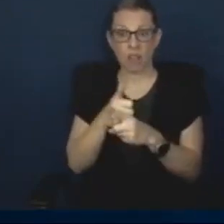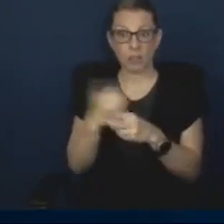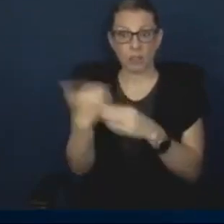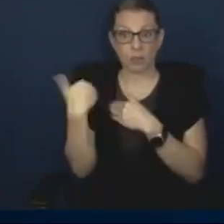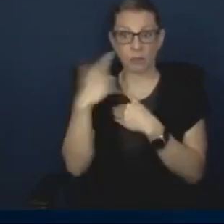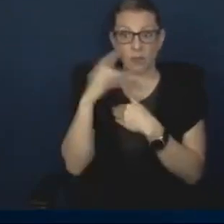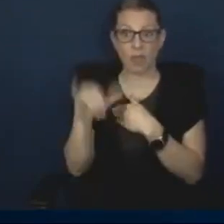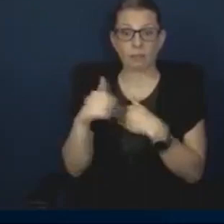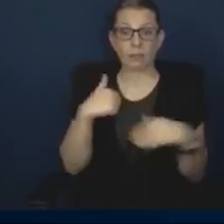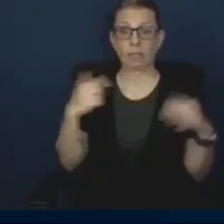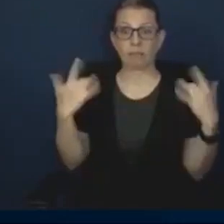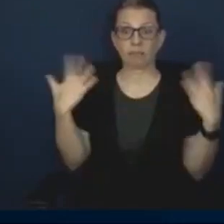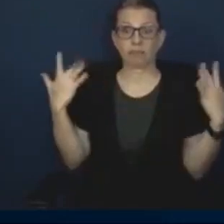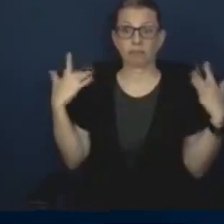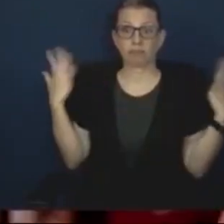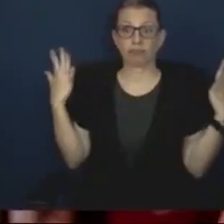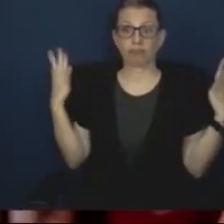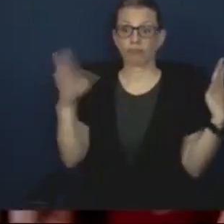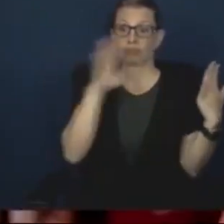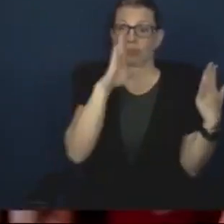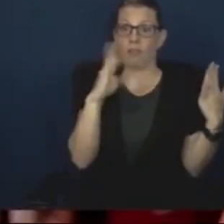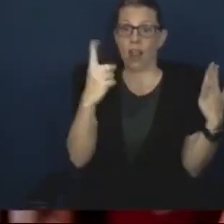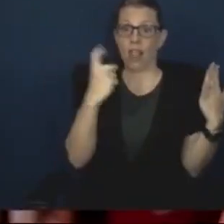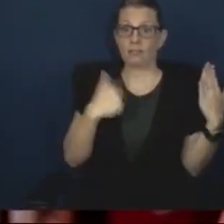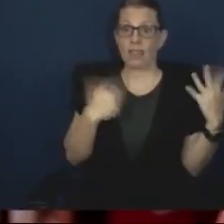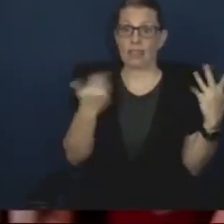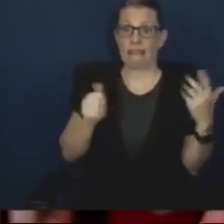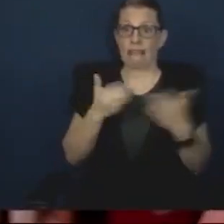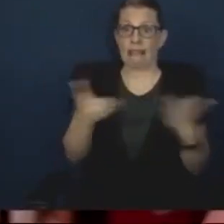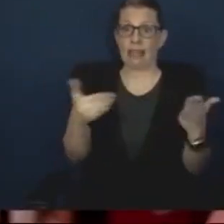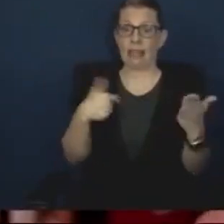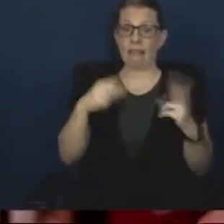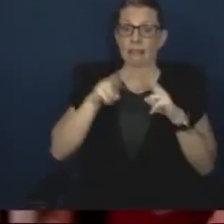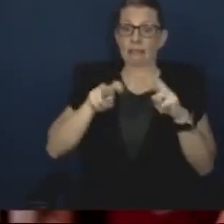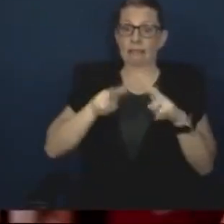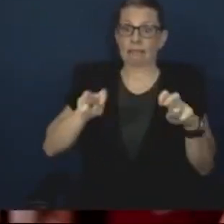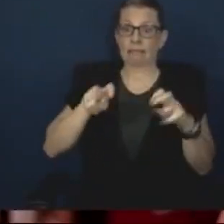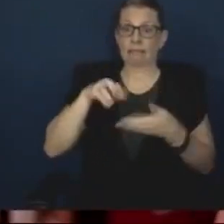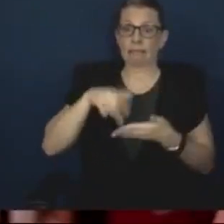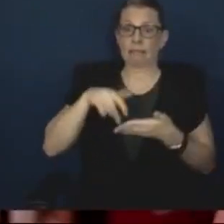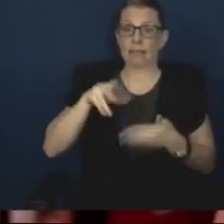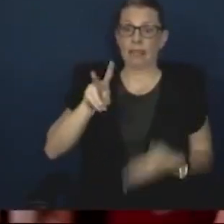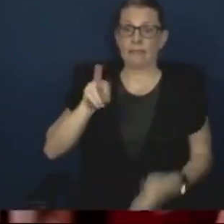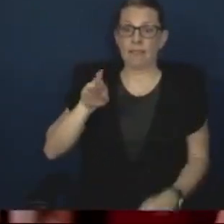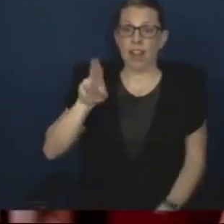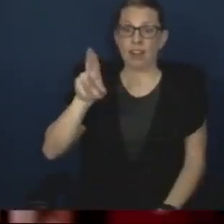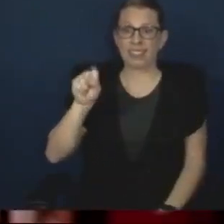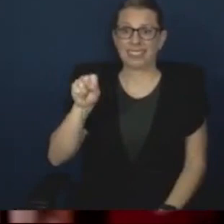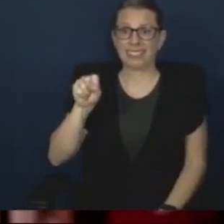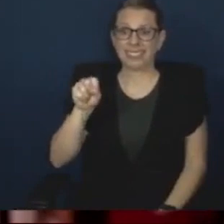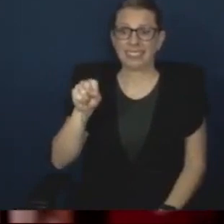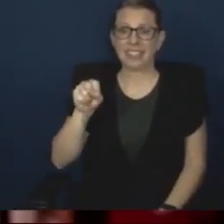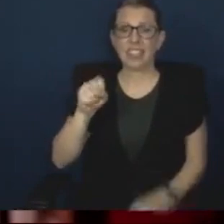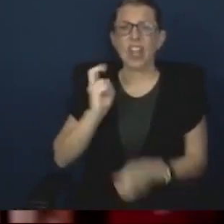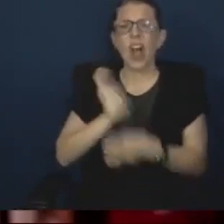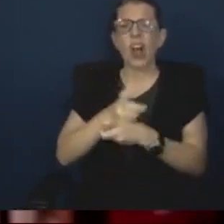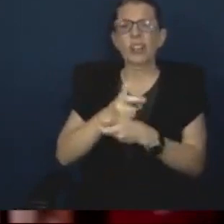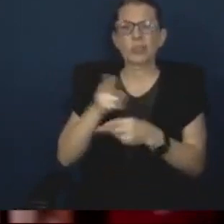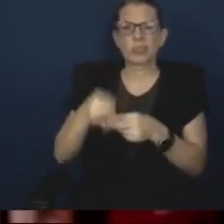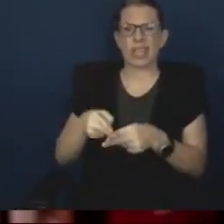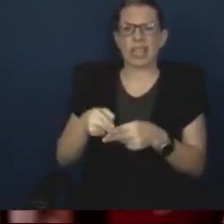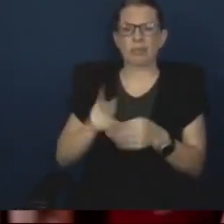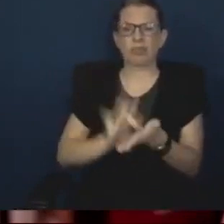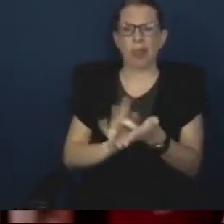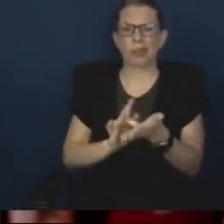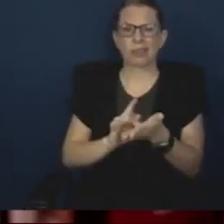with it. They never asked me anything. I'm just a virologist. Why would they ask me? But it's hard to name drugs, as you know. There are all kinds